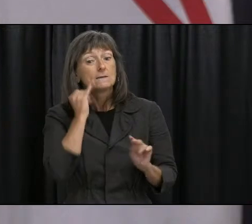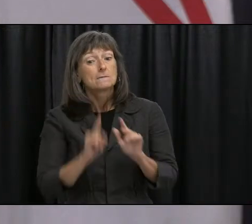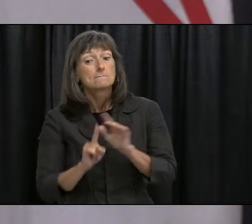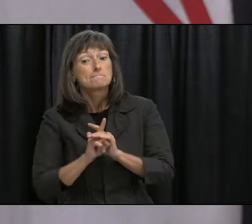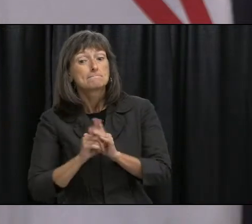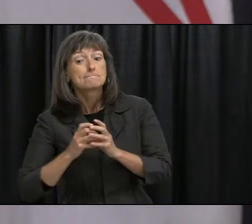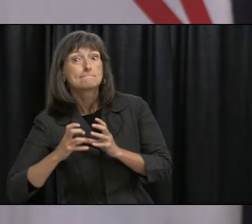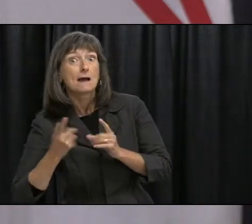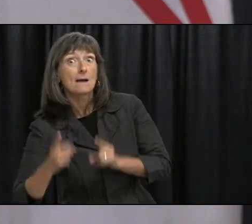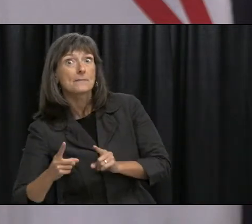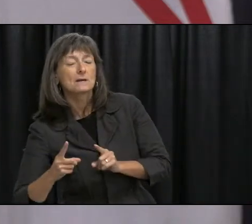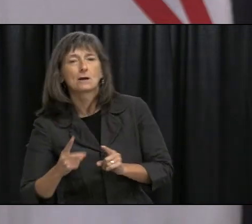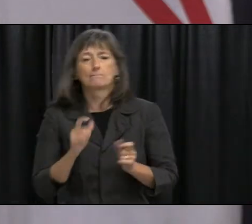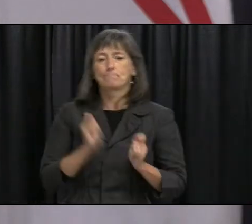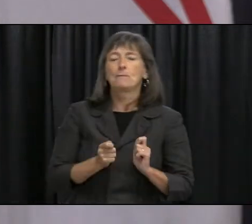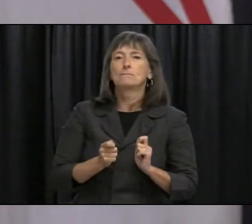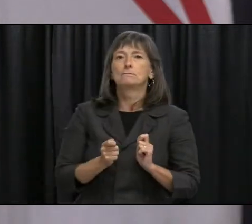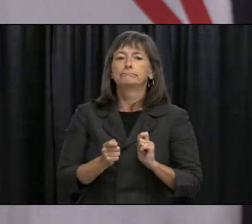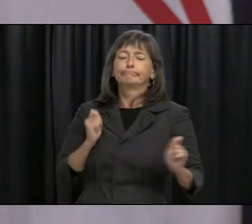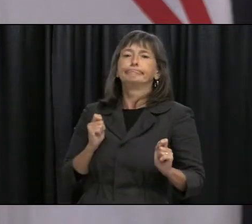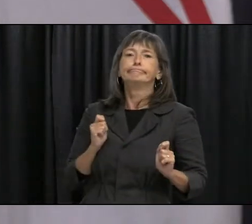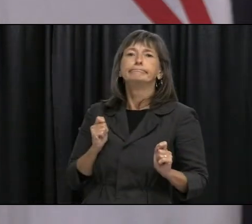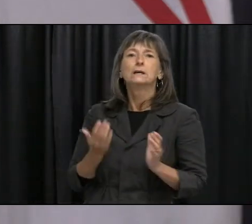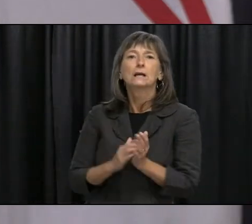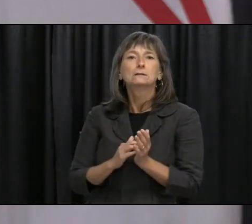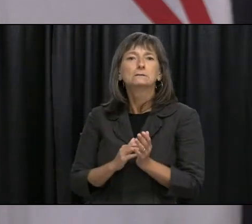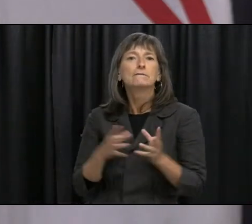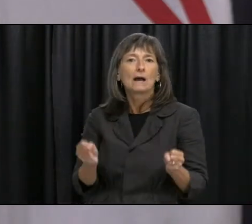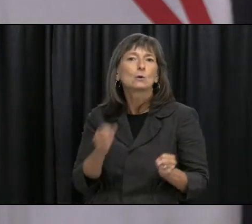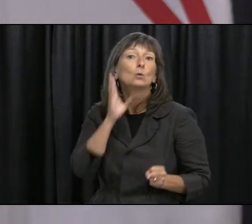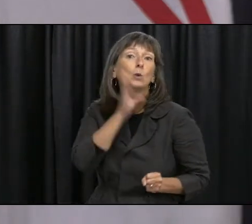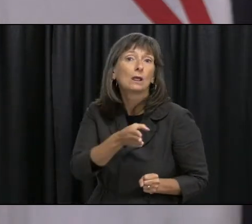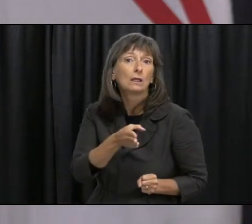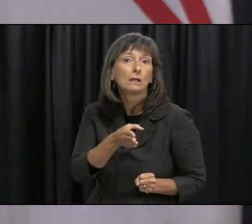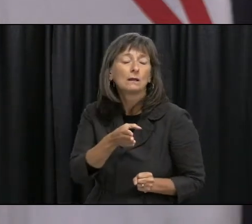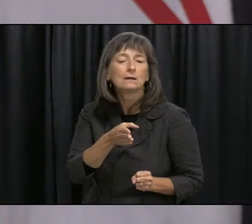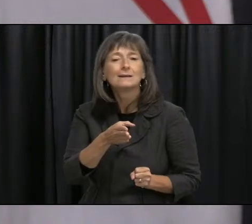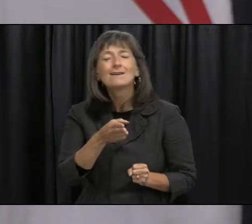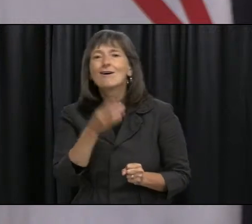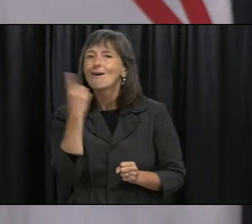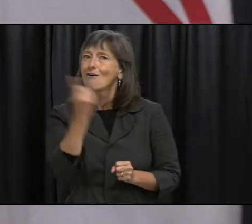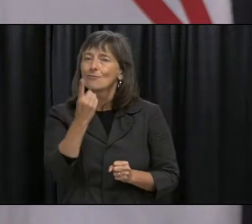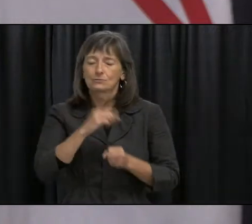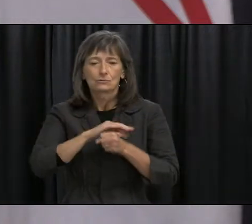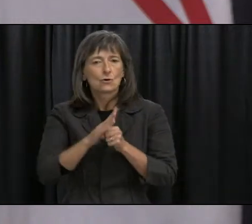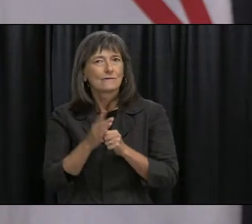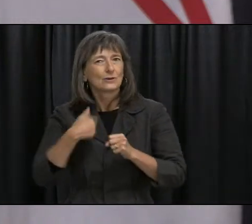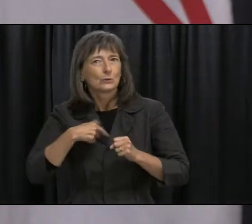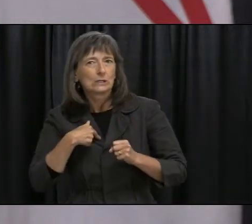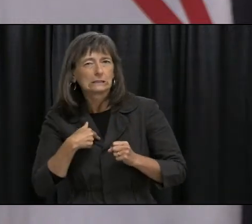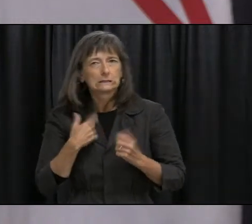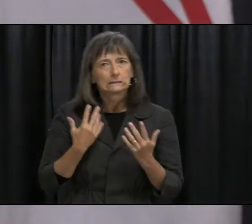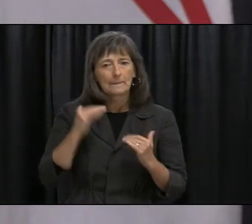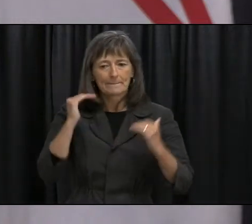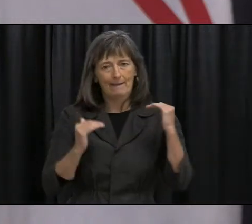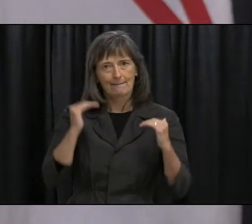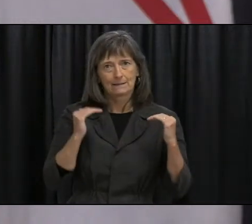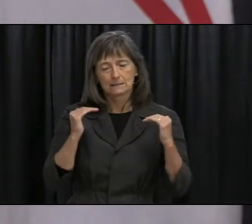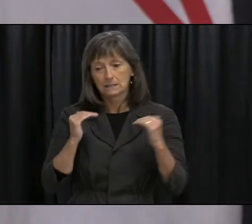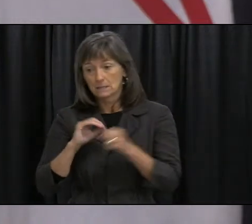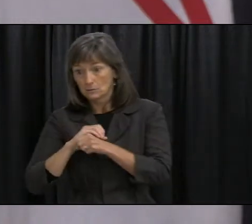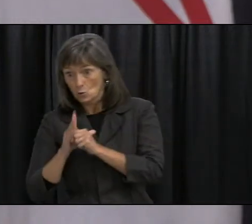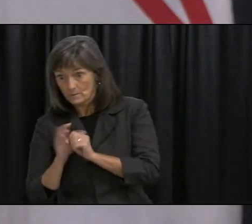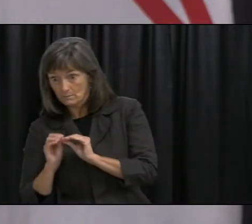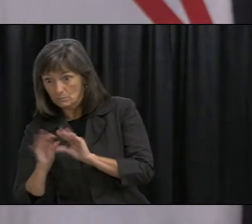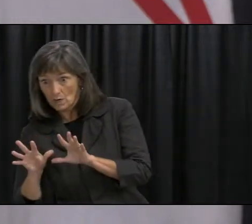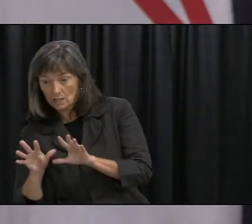required. Navigating our way through COVID-19 has always been about trying to strike a balance between preventing spread of the virus and